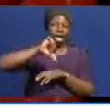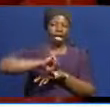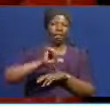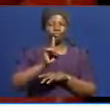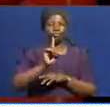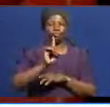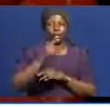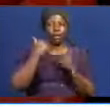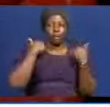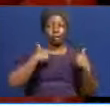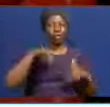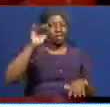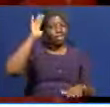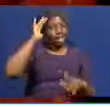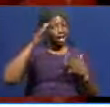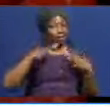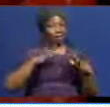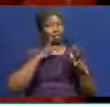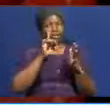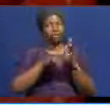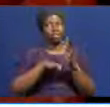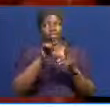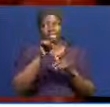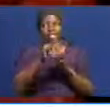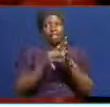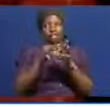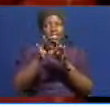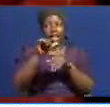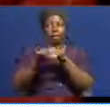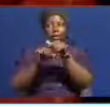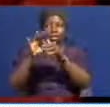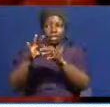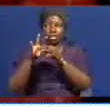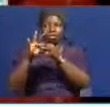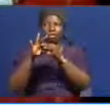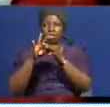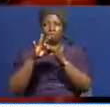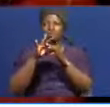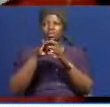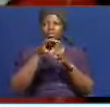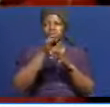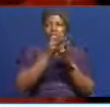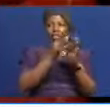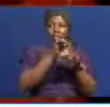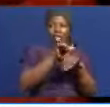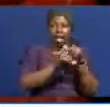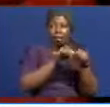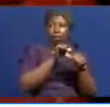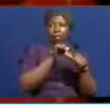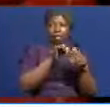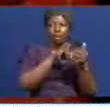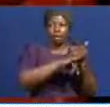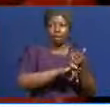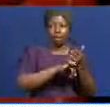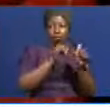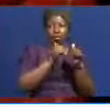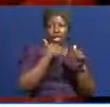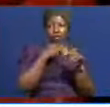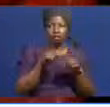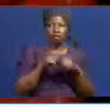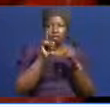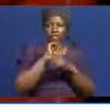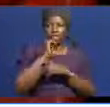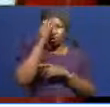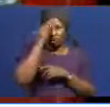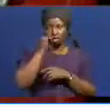been hearing people say, if it's about a relationship, if it's about a marriage that has broken,